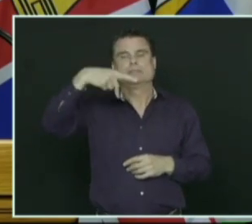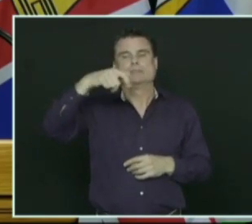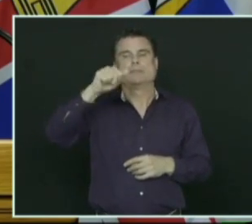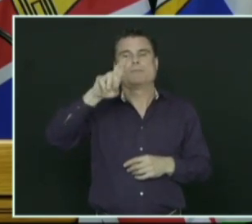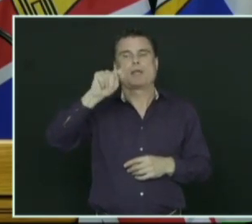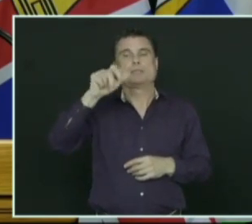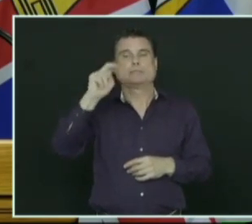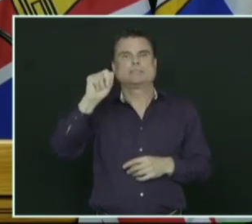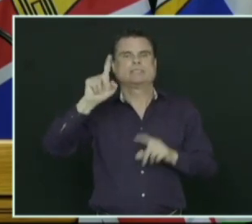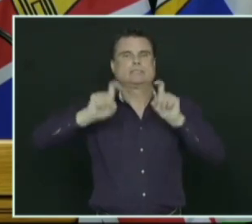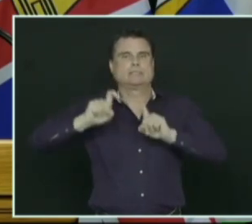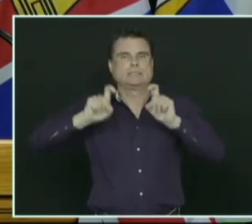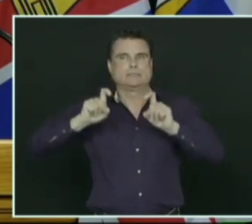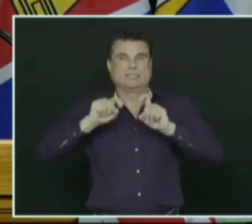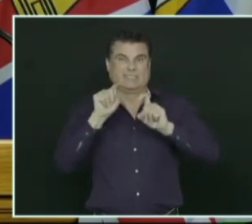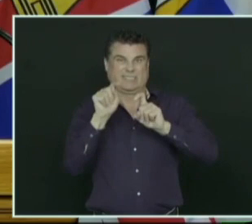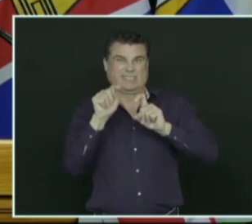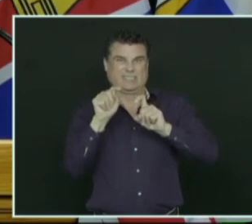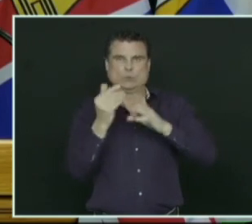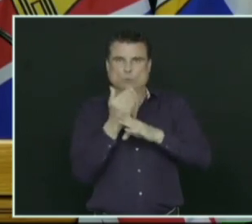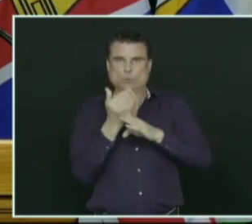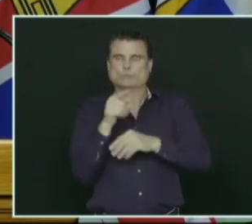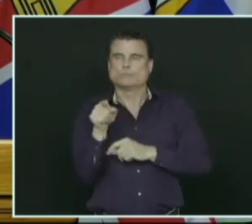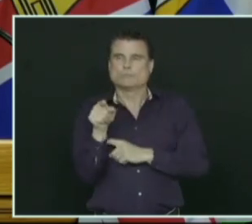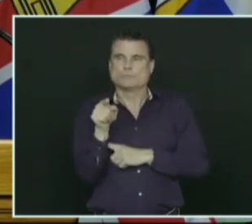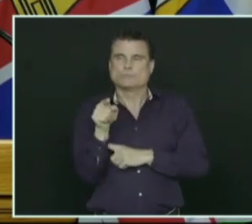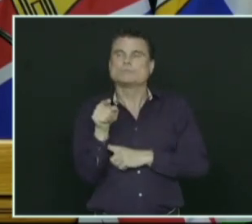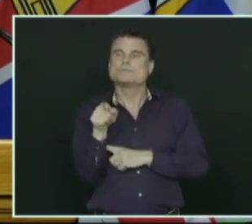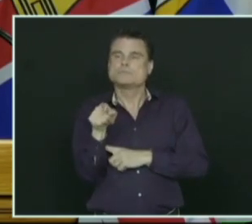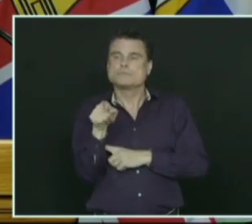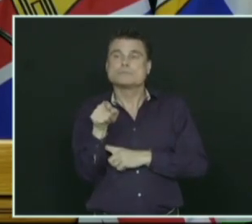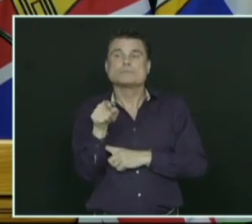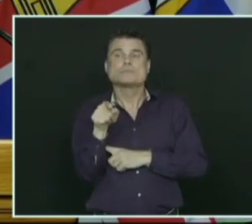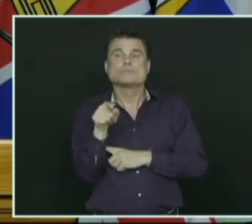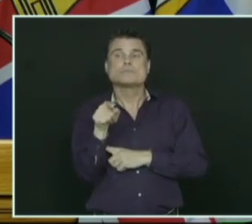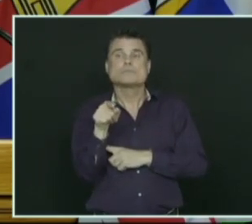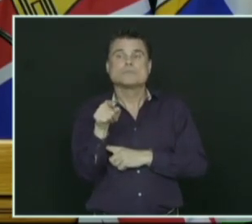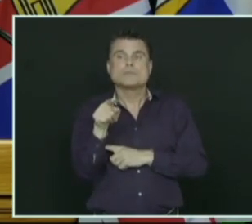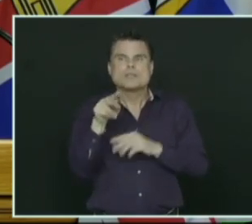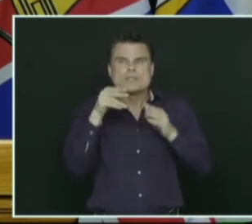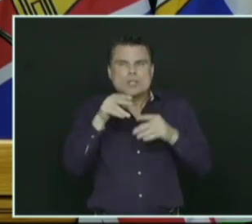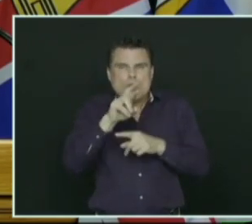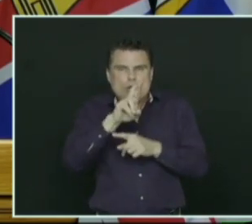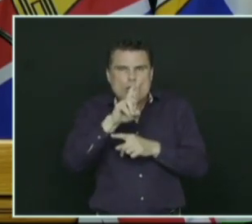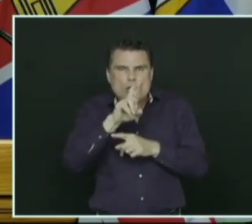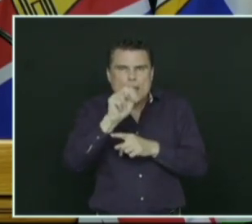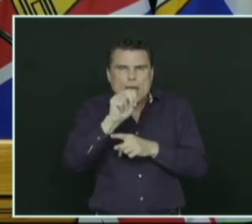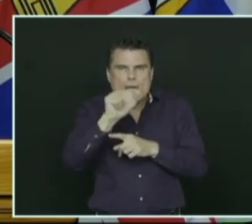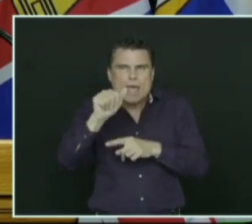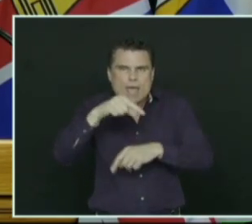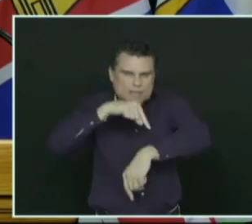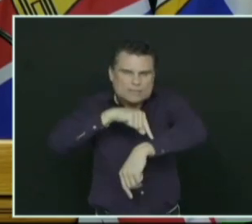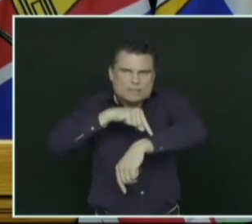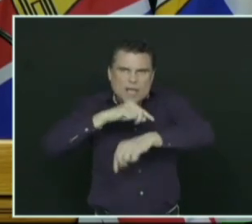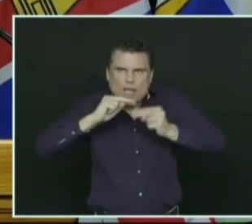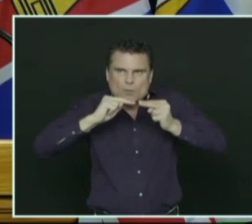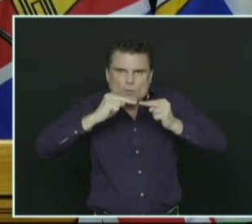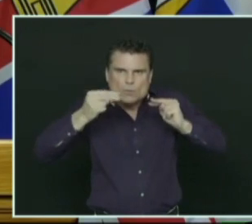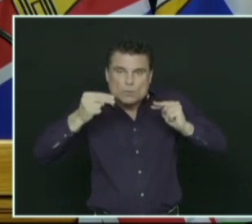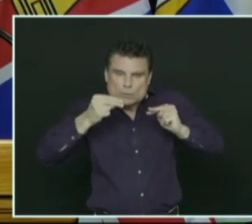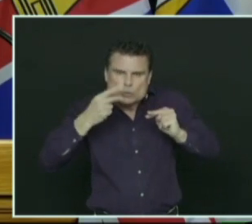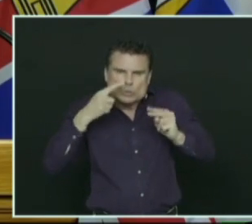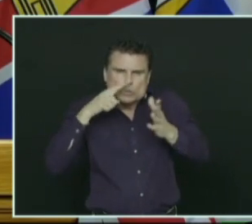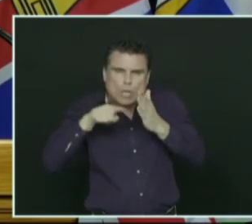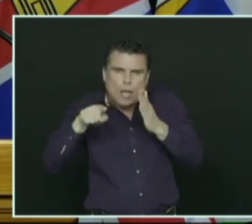do a whole lot at once. So it is also good for these types of things where more remote communities where you can do it within a